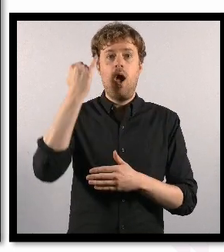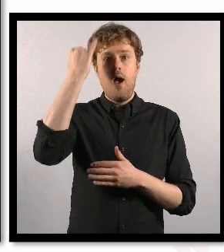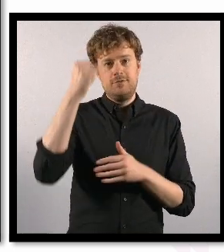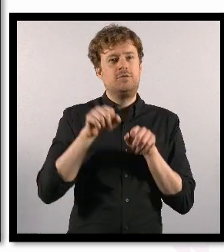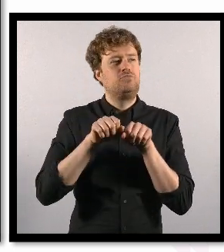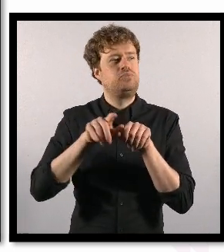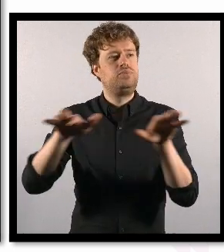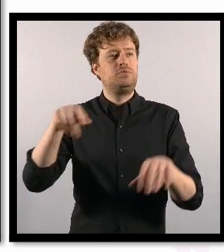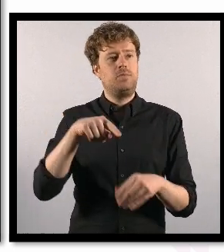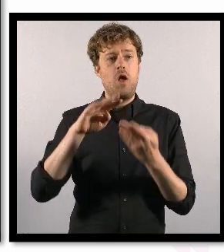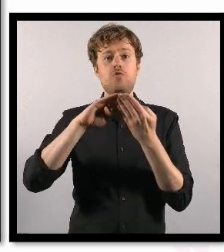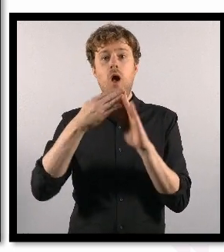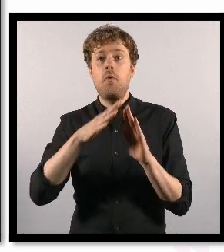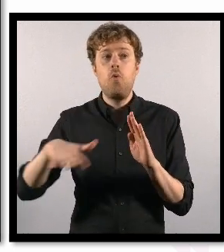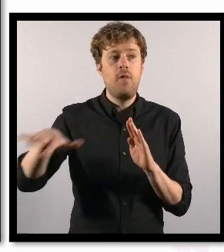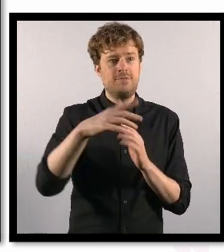Thanks.